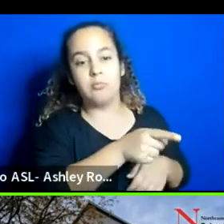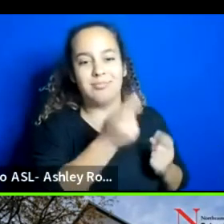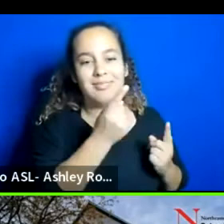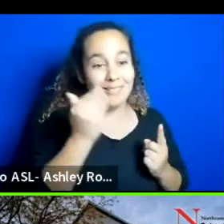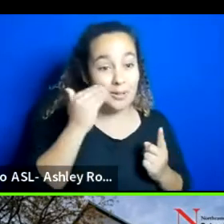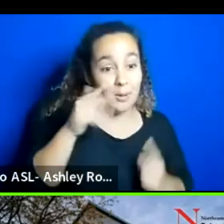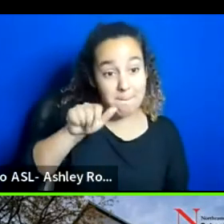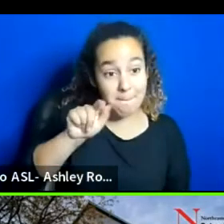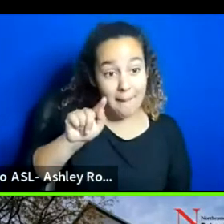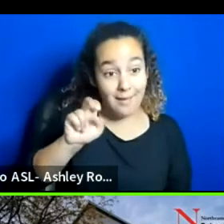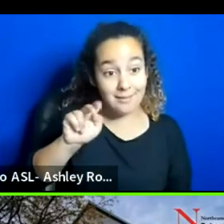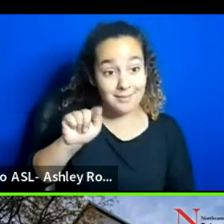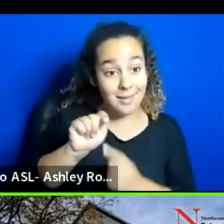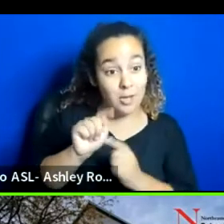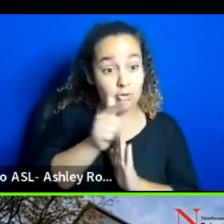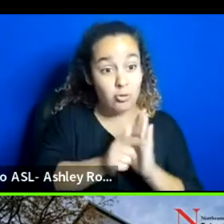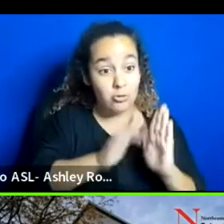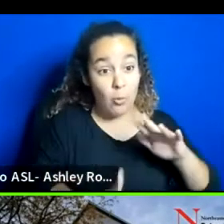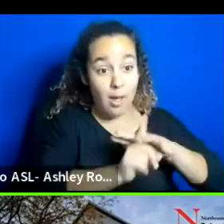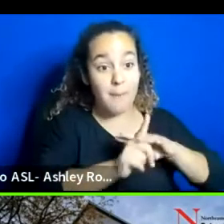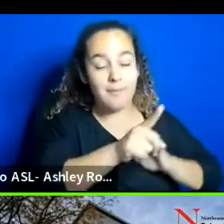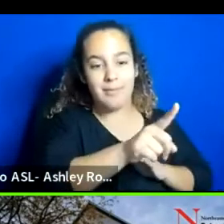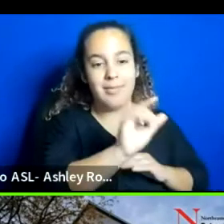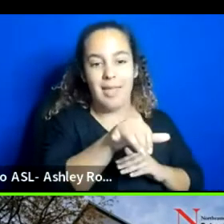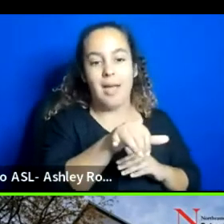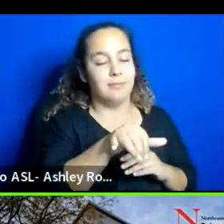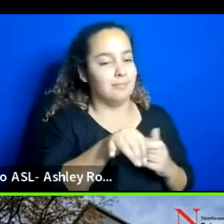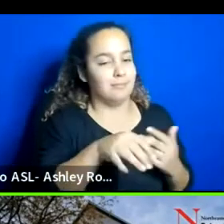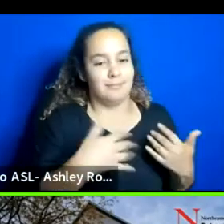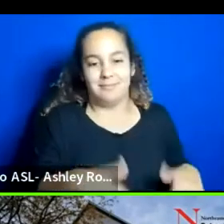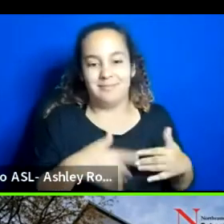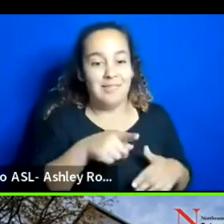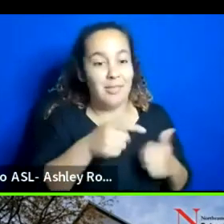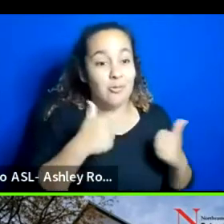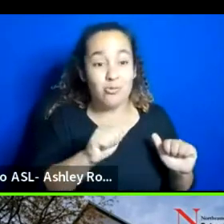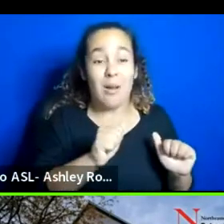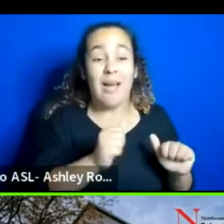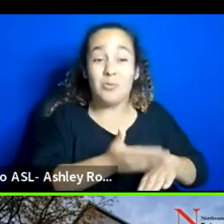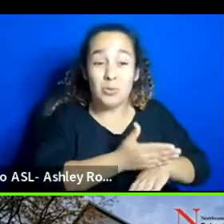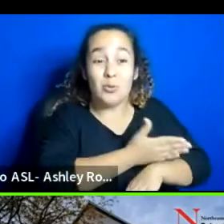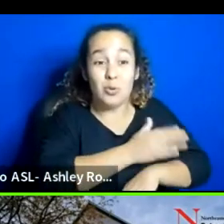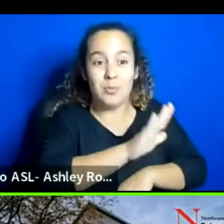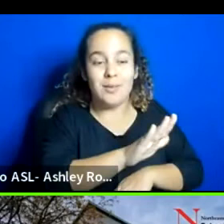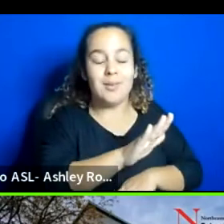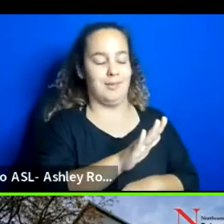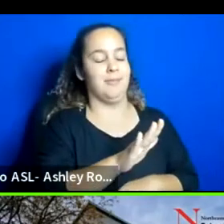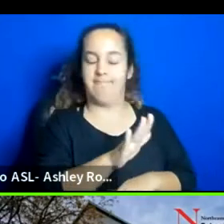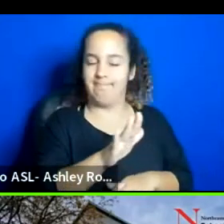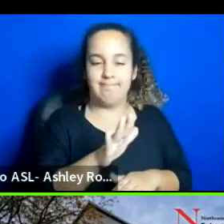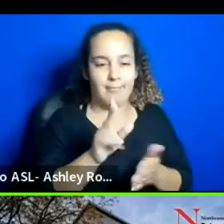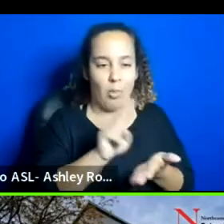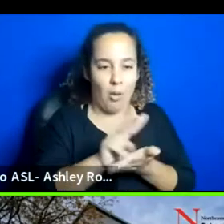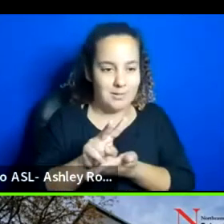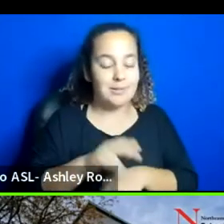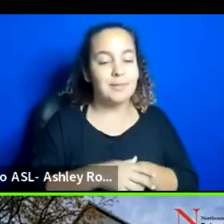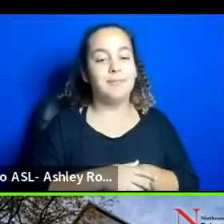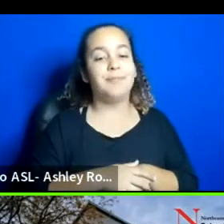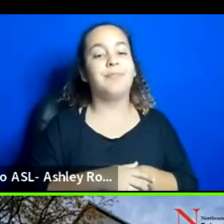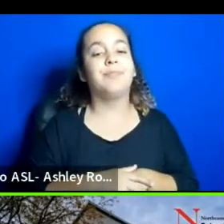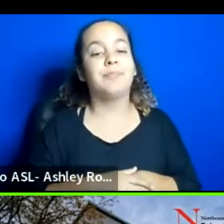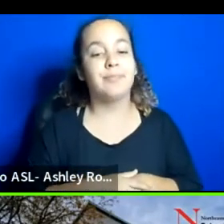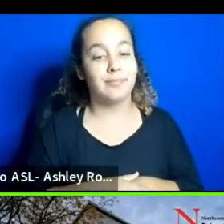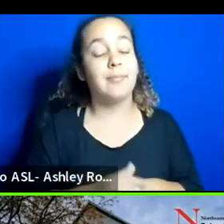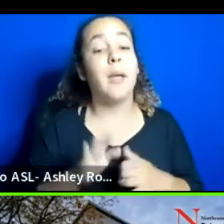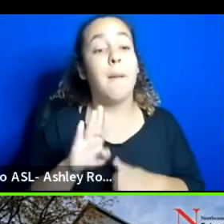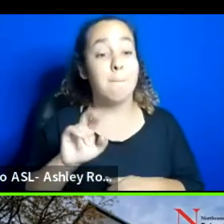loved it when the patent attorney showed up, that patent attorney ring is trying desperately to recoup his losses. Brent keeps our attention